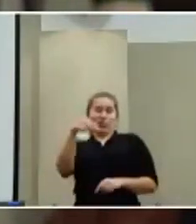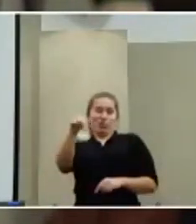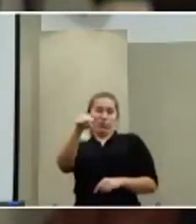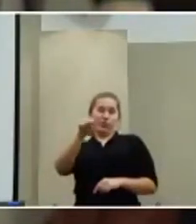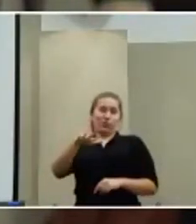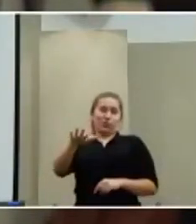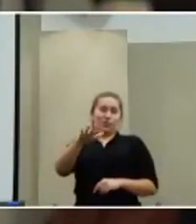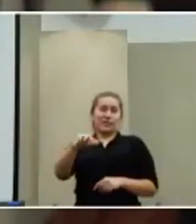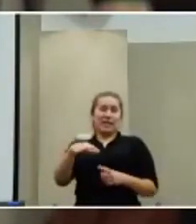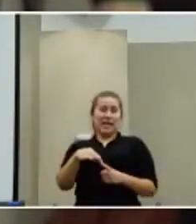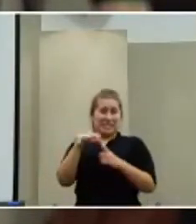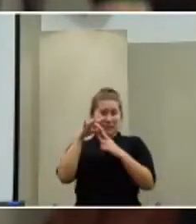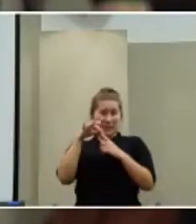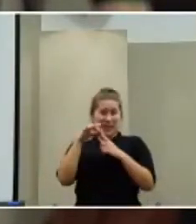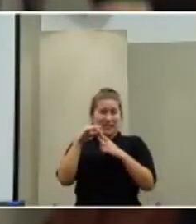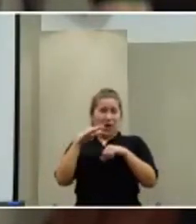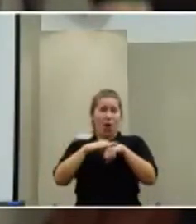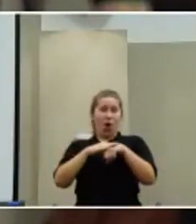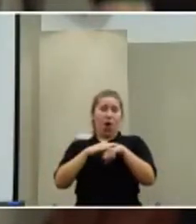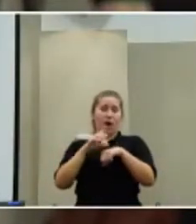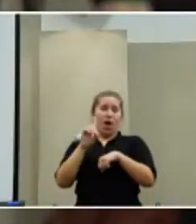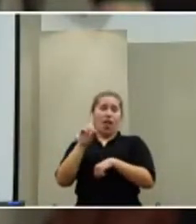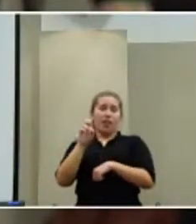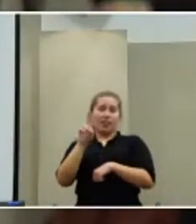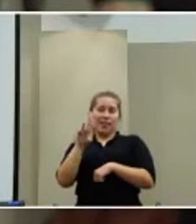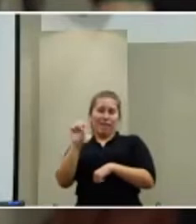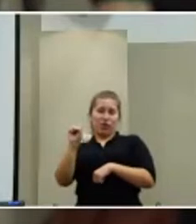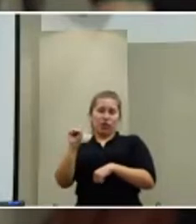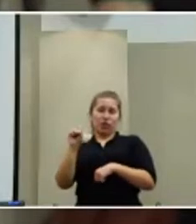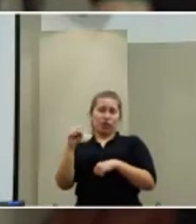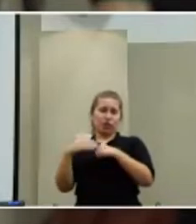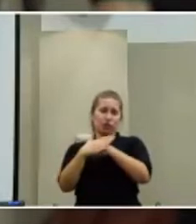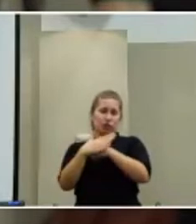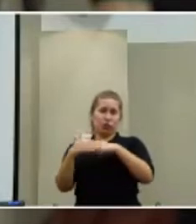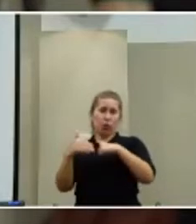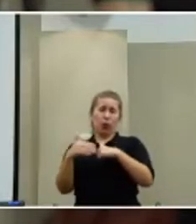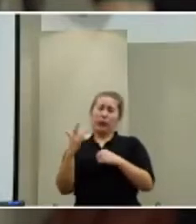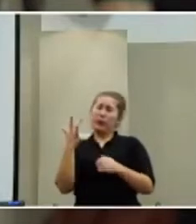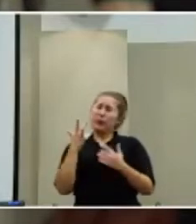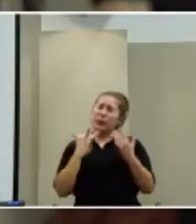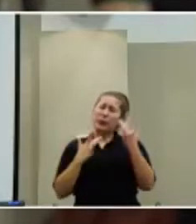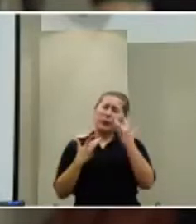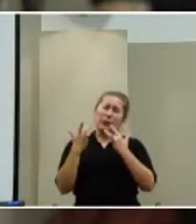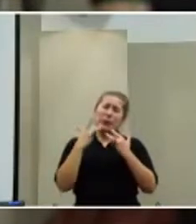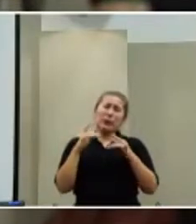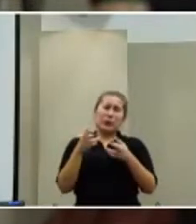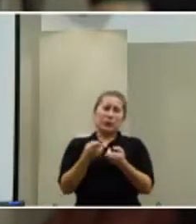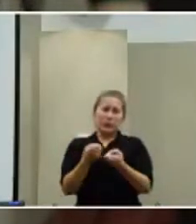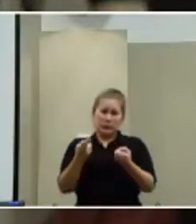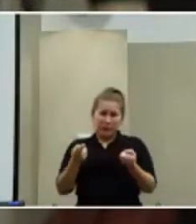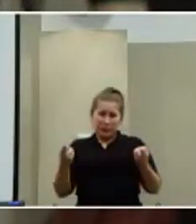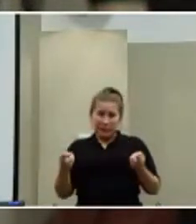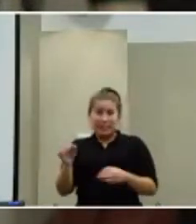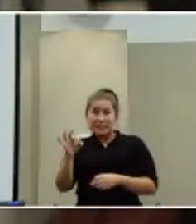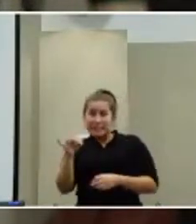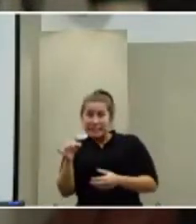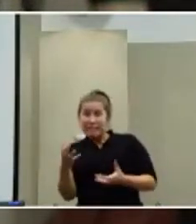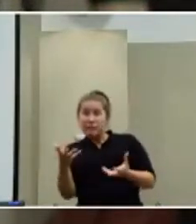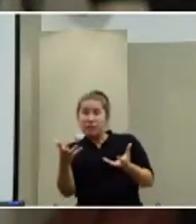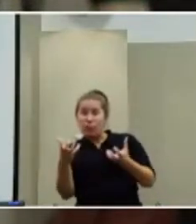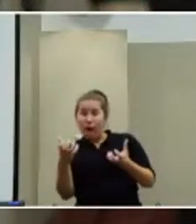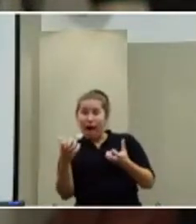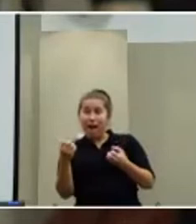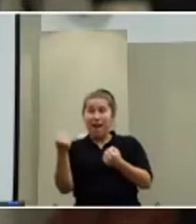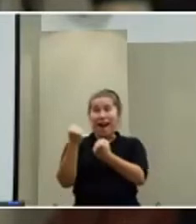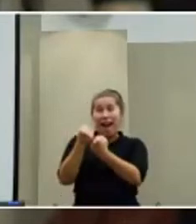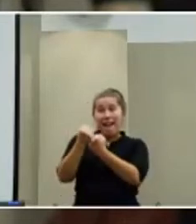and especially on the lower shore, the resources are very sparse. If you want to